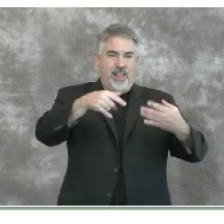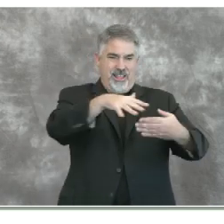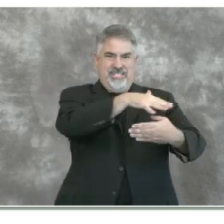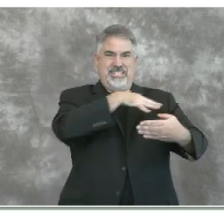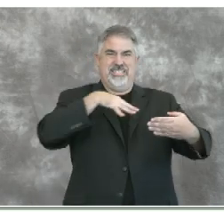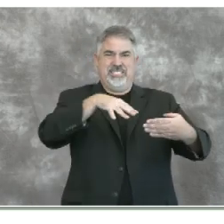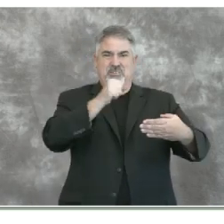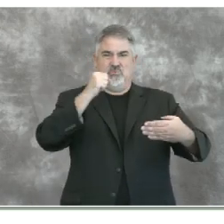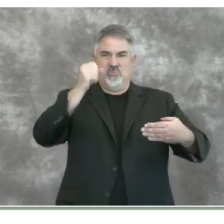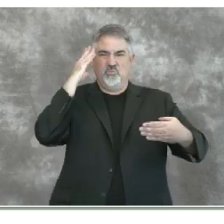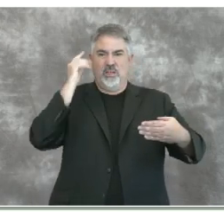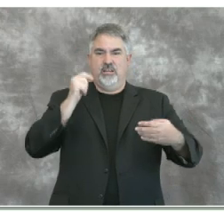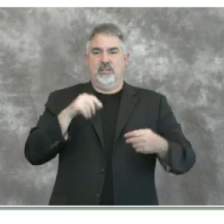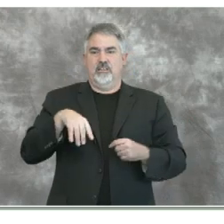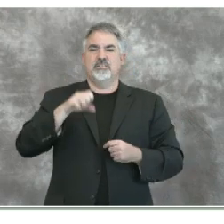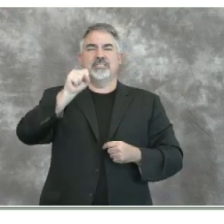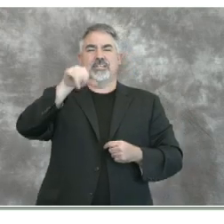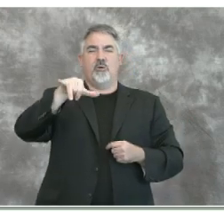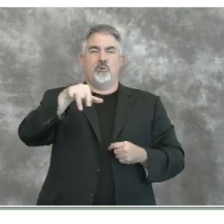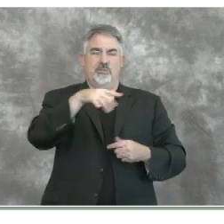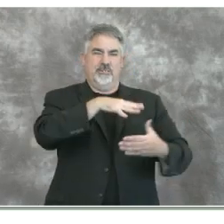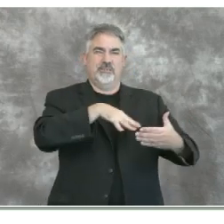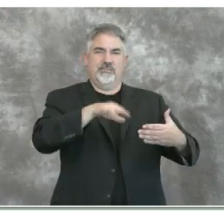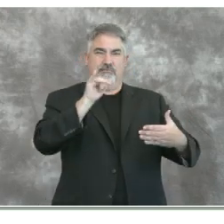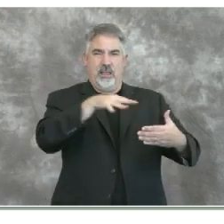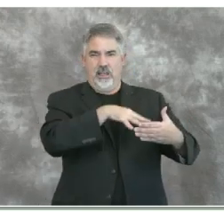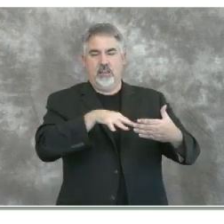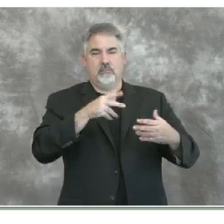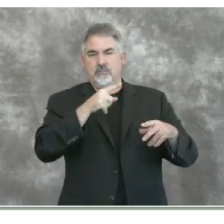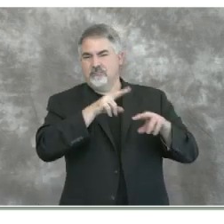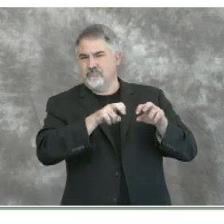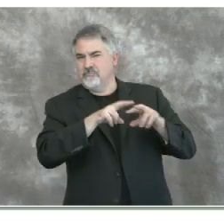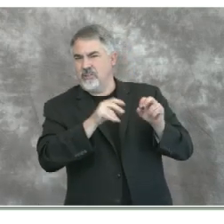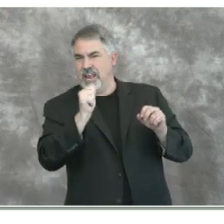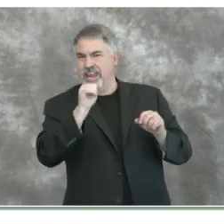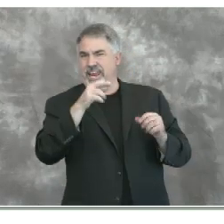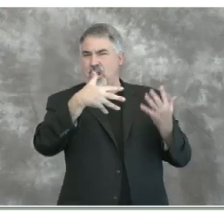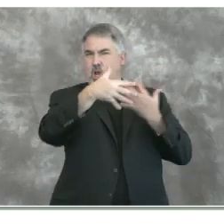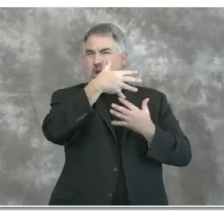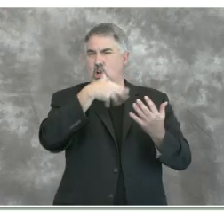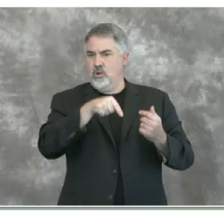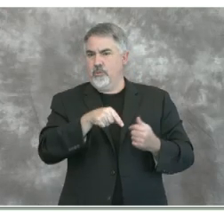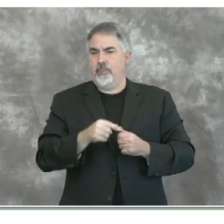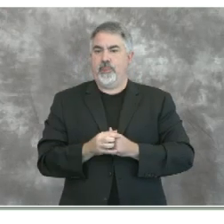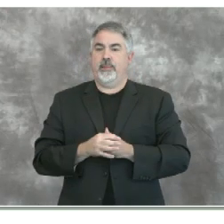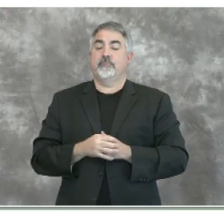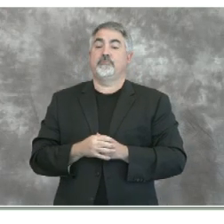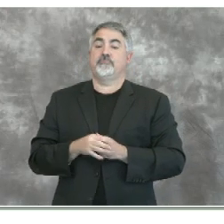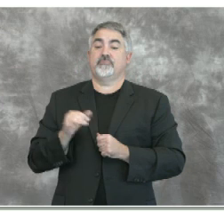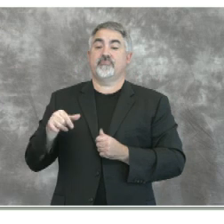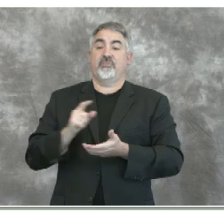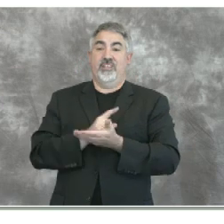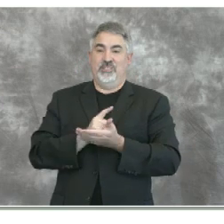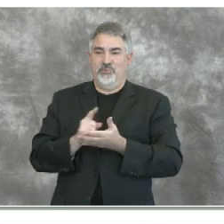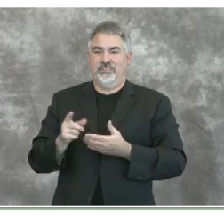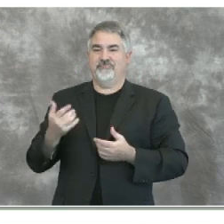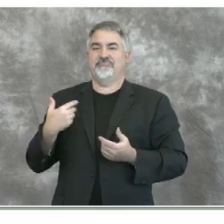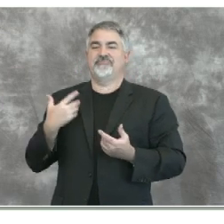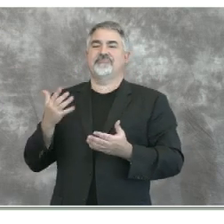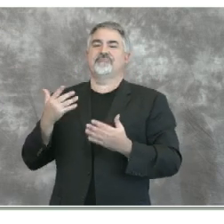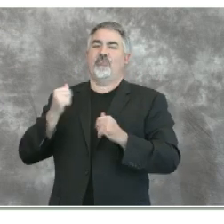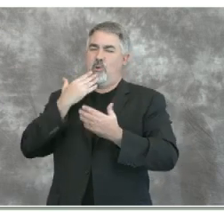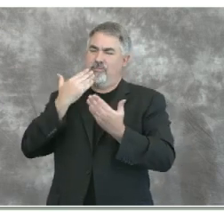Ysidro. Lastly, during this National Public Health Week, I want to thank everyone in San Diego for the